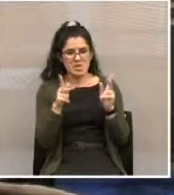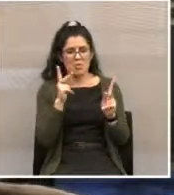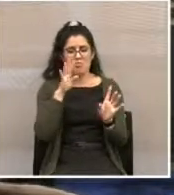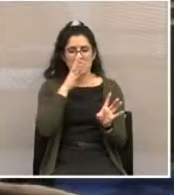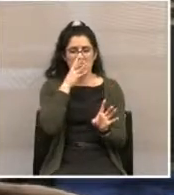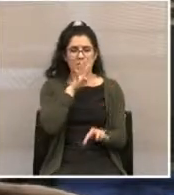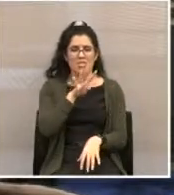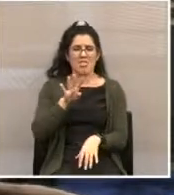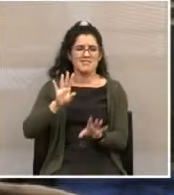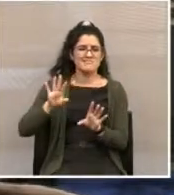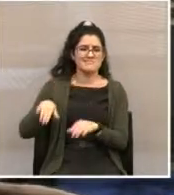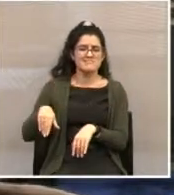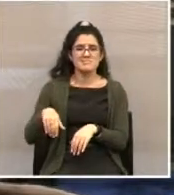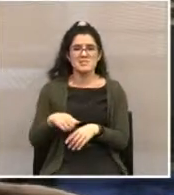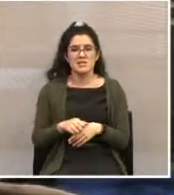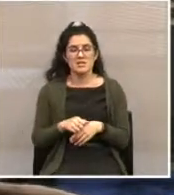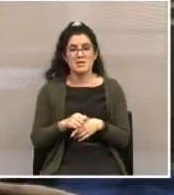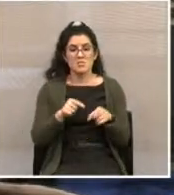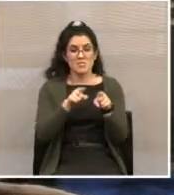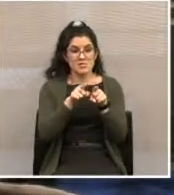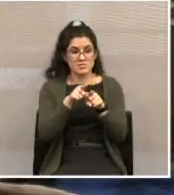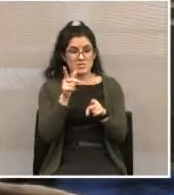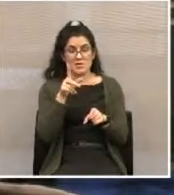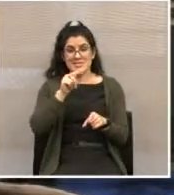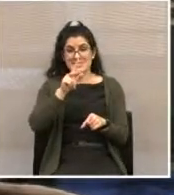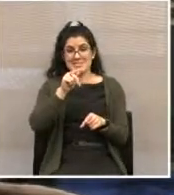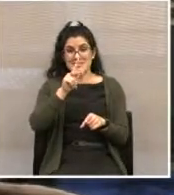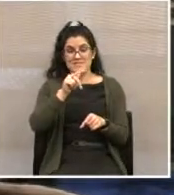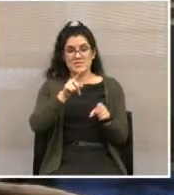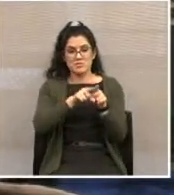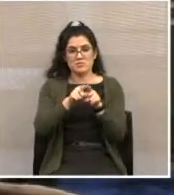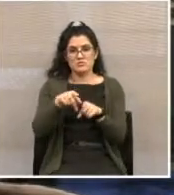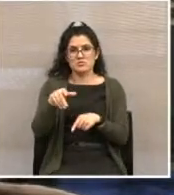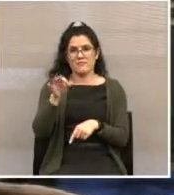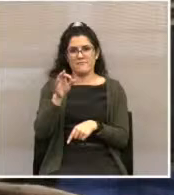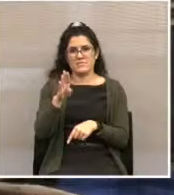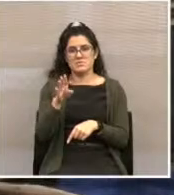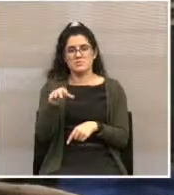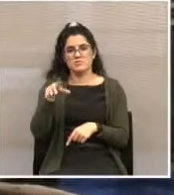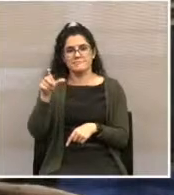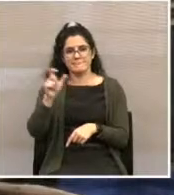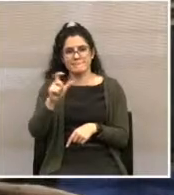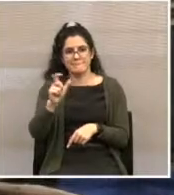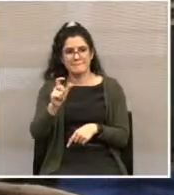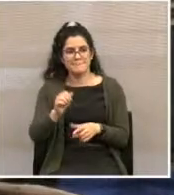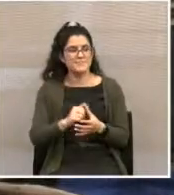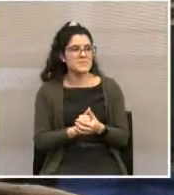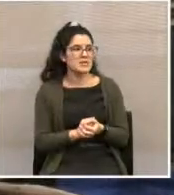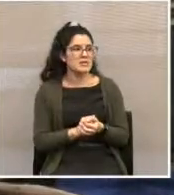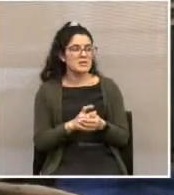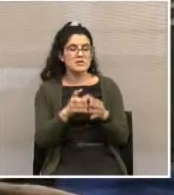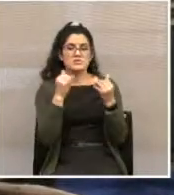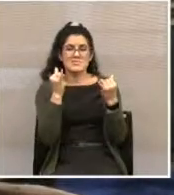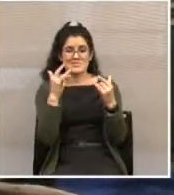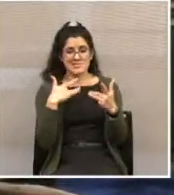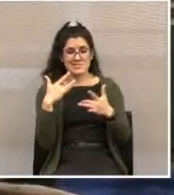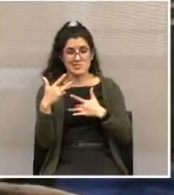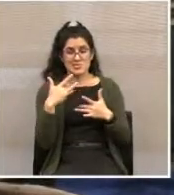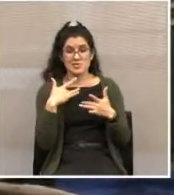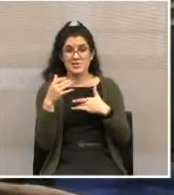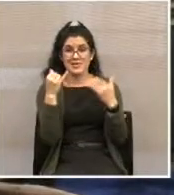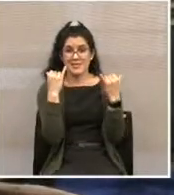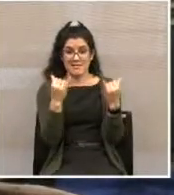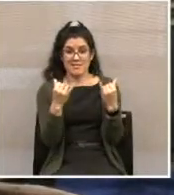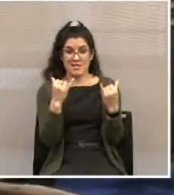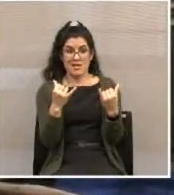problem on mainstream outlets and digital platforms. While this is problematic, what's most concerning is the fact that this is now